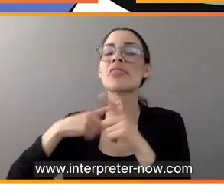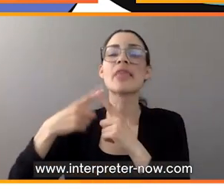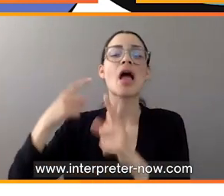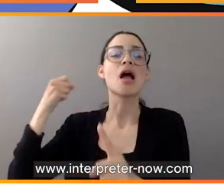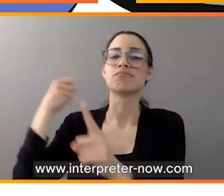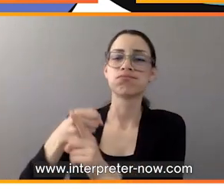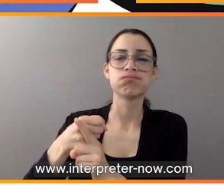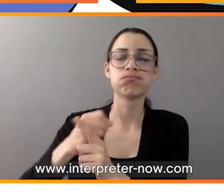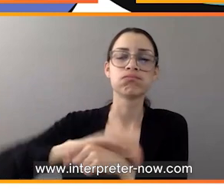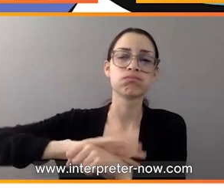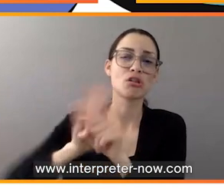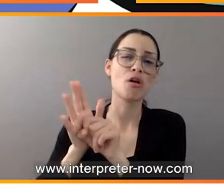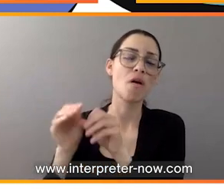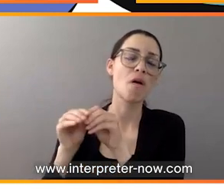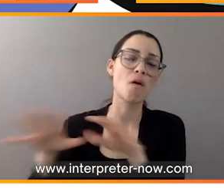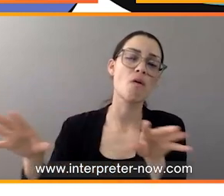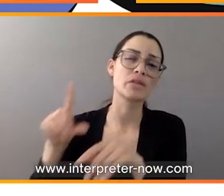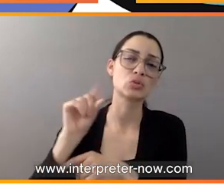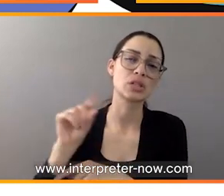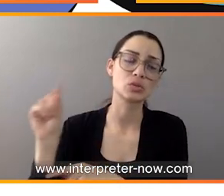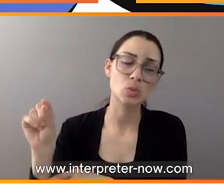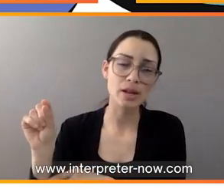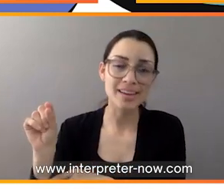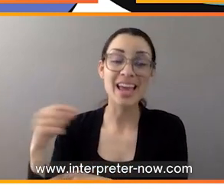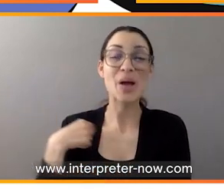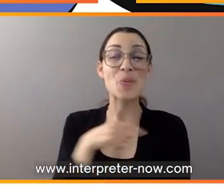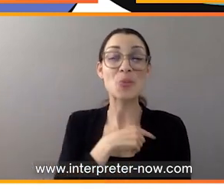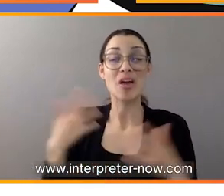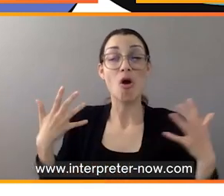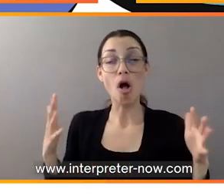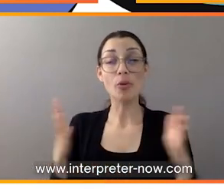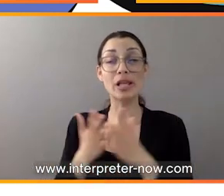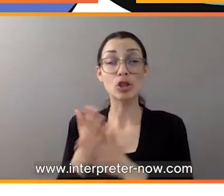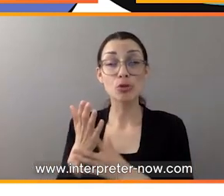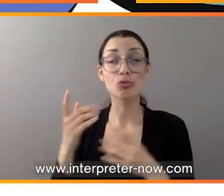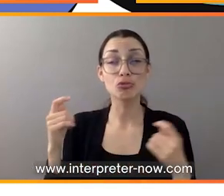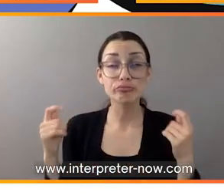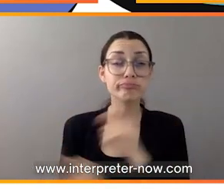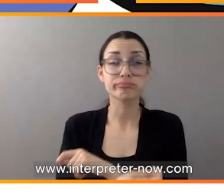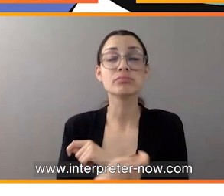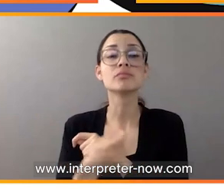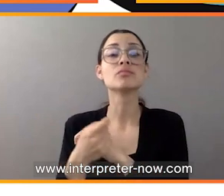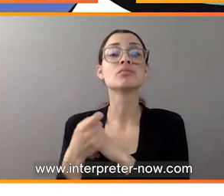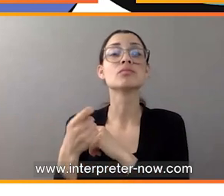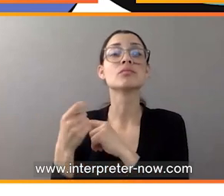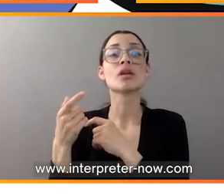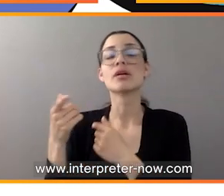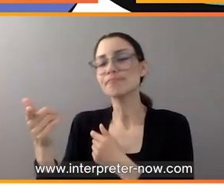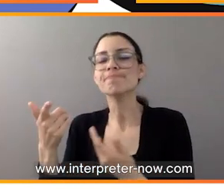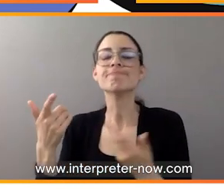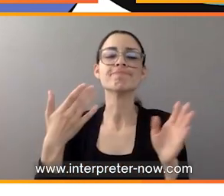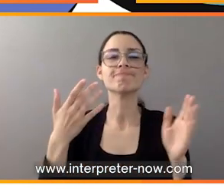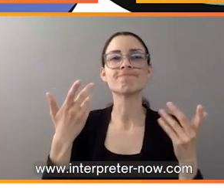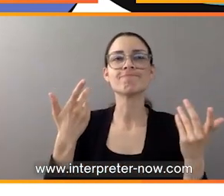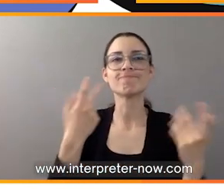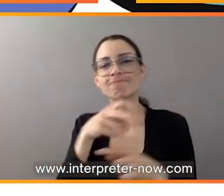was just performing the best it's ever had. And then the pandemic happens in 2020. And here's the deal, we'd